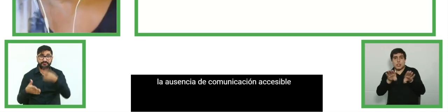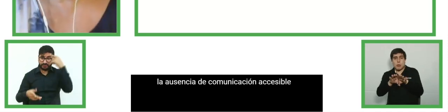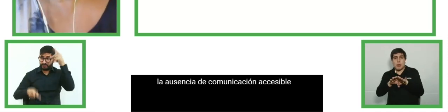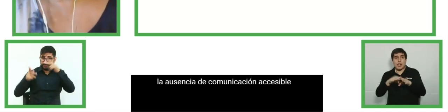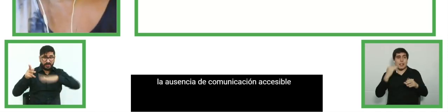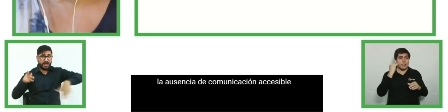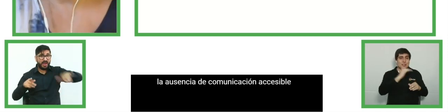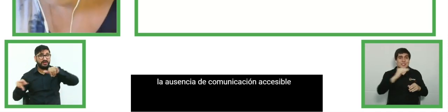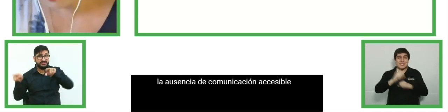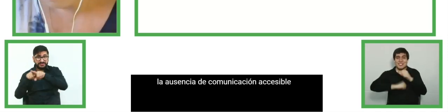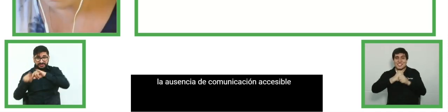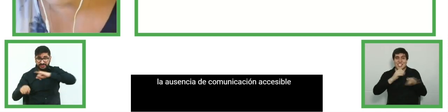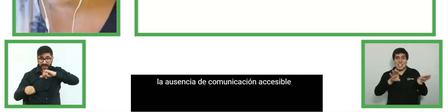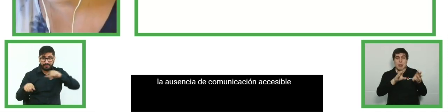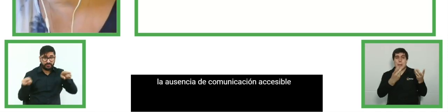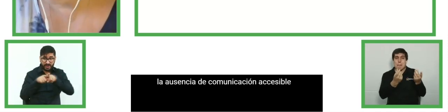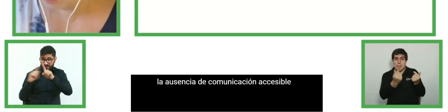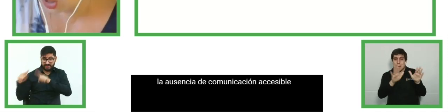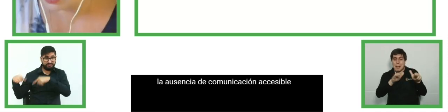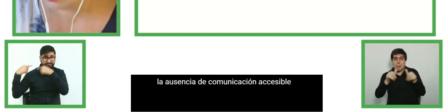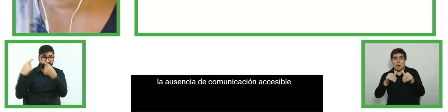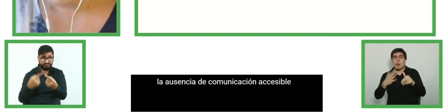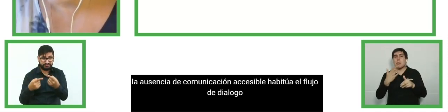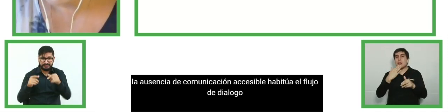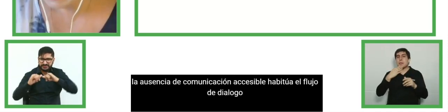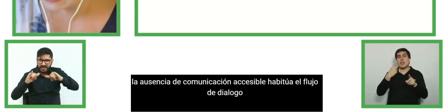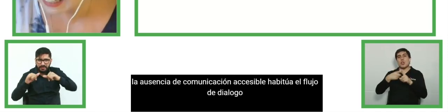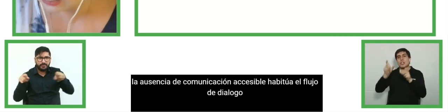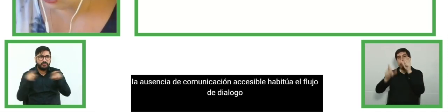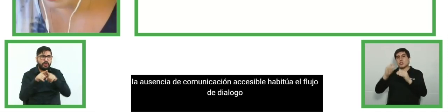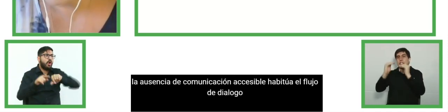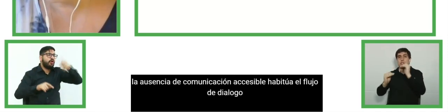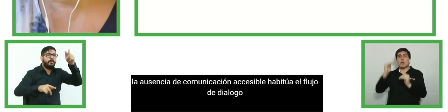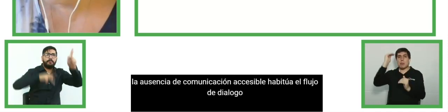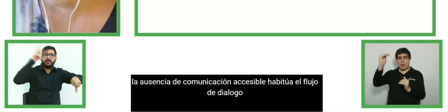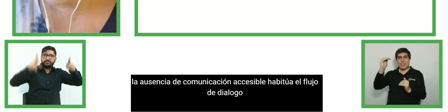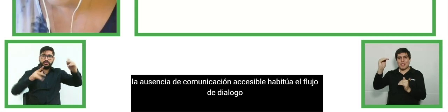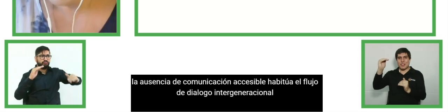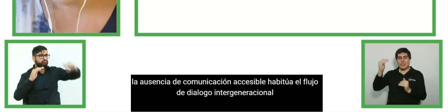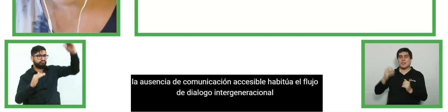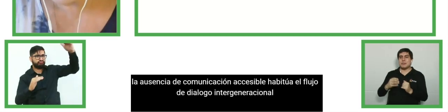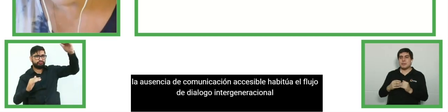It's like a bomb that explodes from inside to outside, reaching everybody,